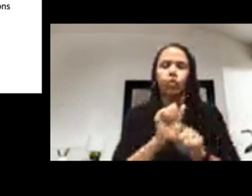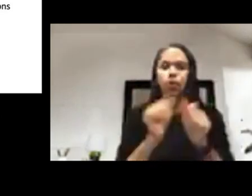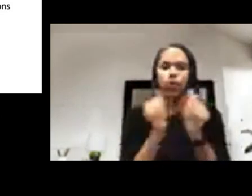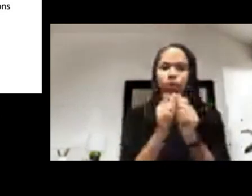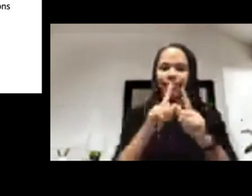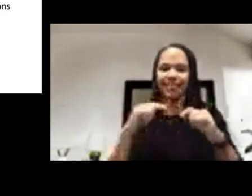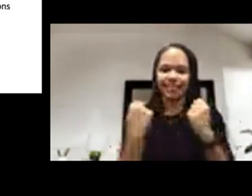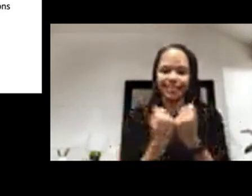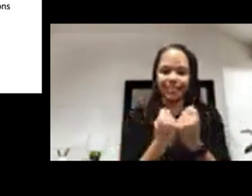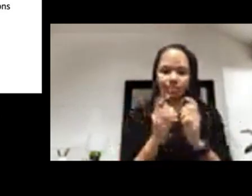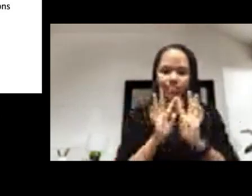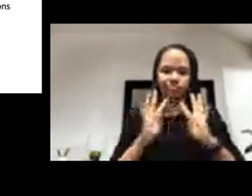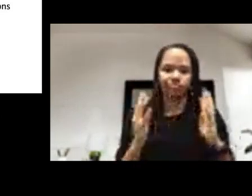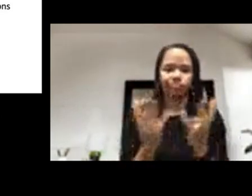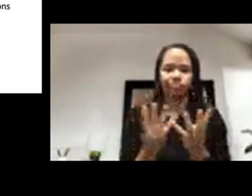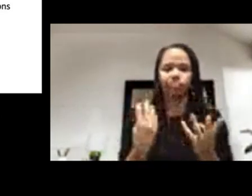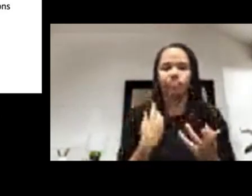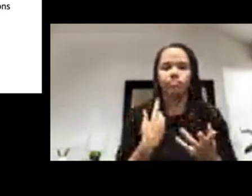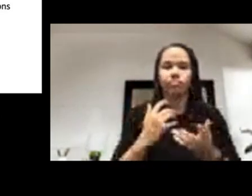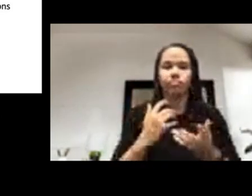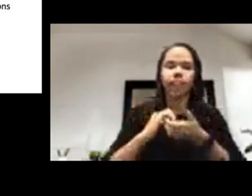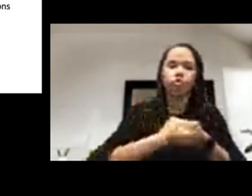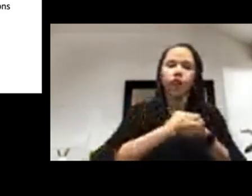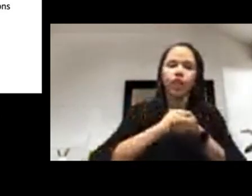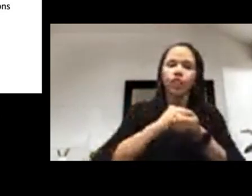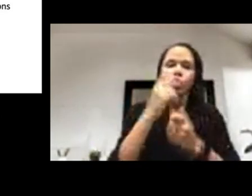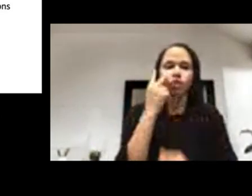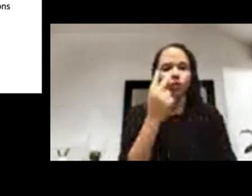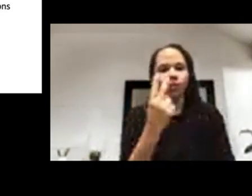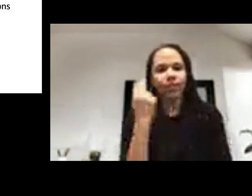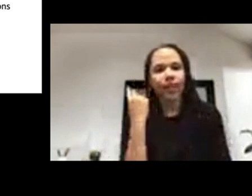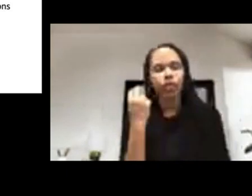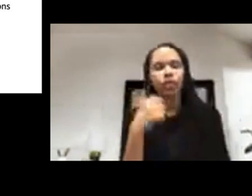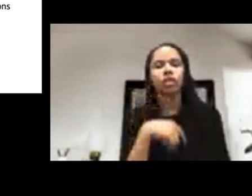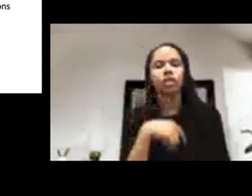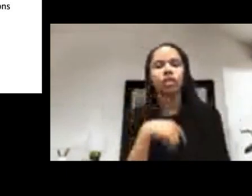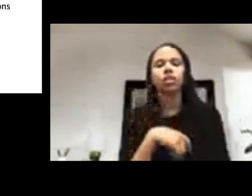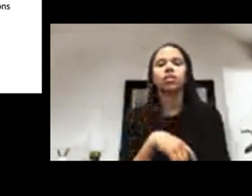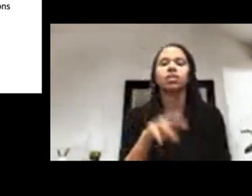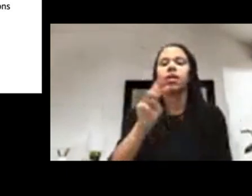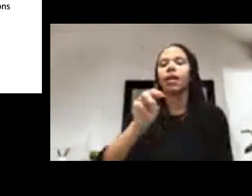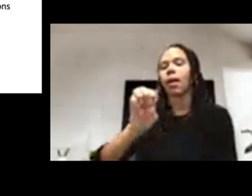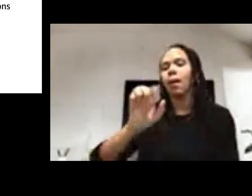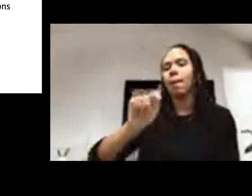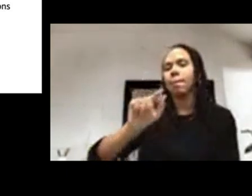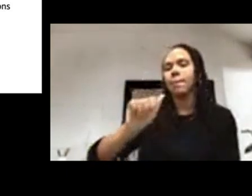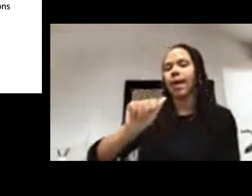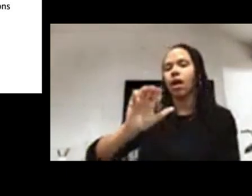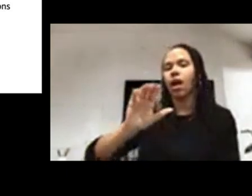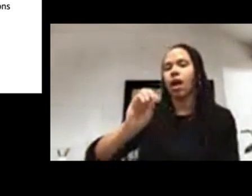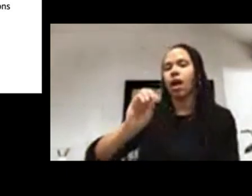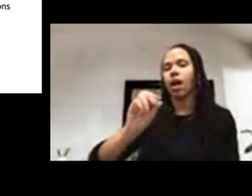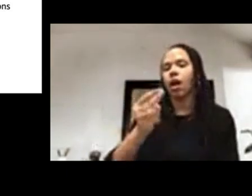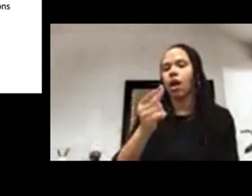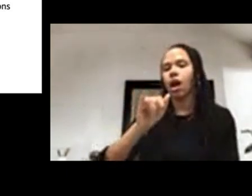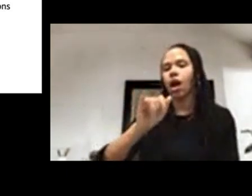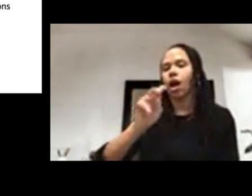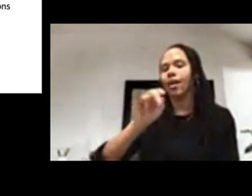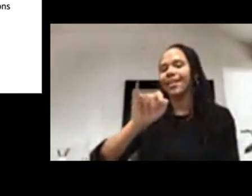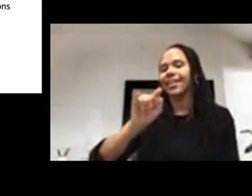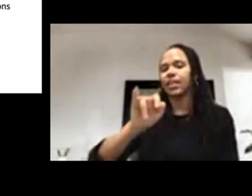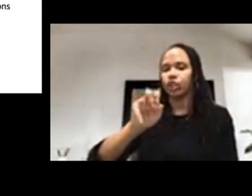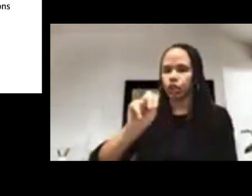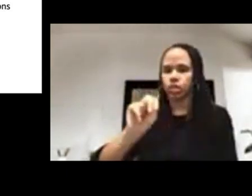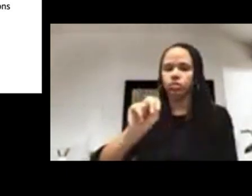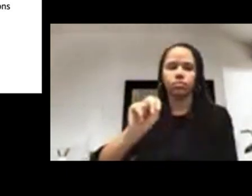people. Collaboration, reflection are kind of also metacognition type of activities we wanted them to